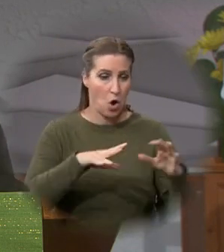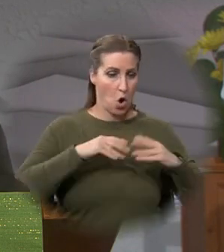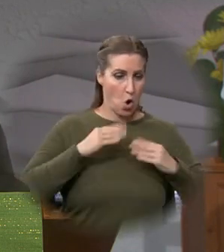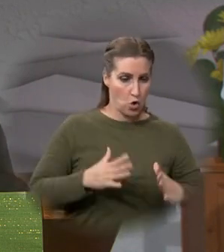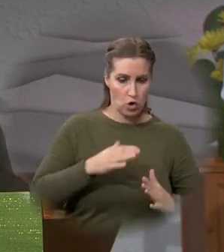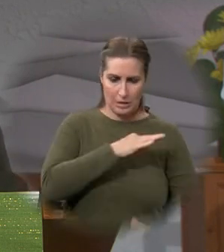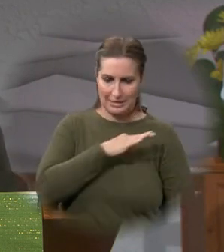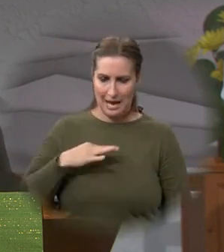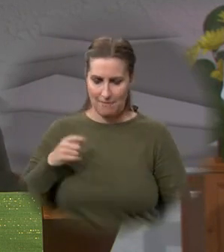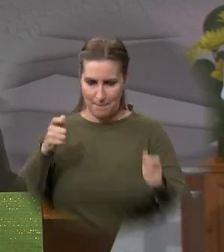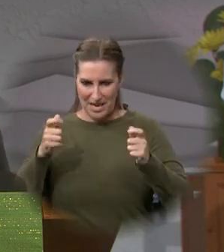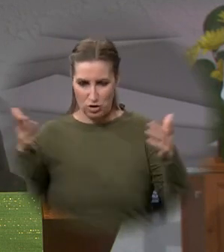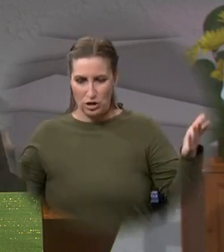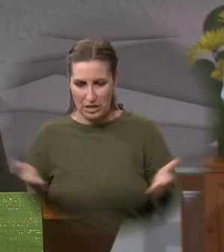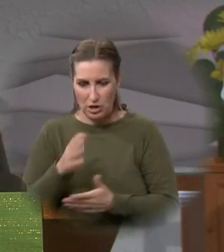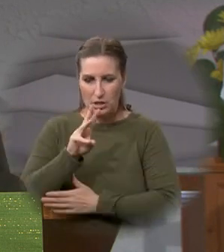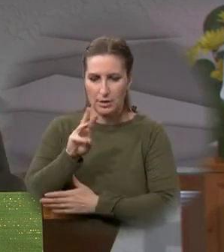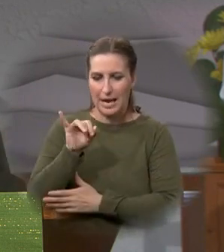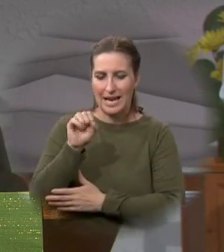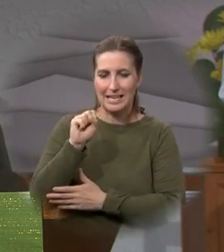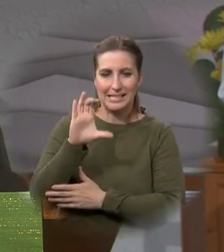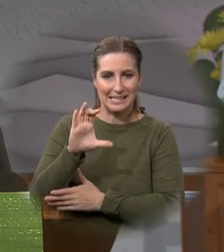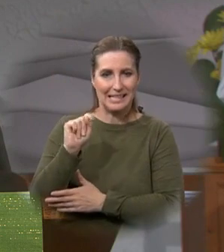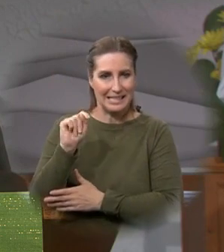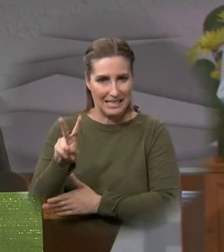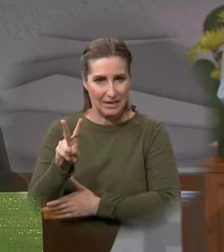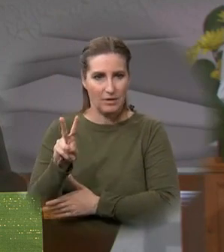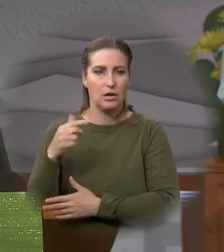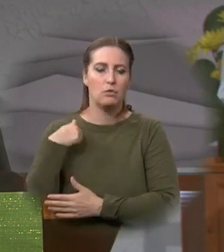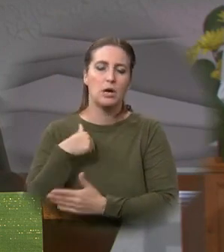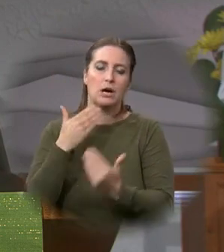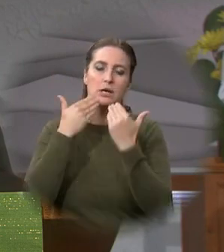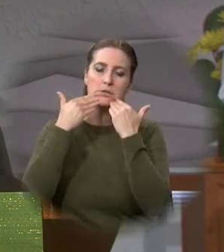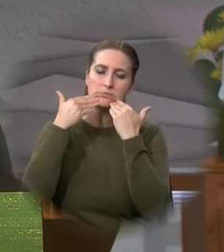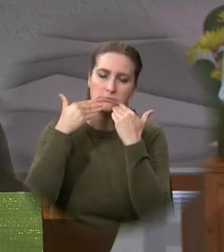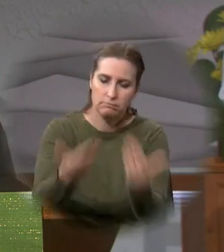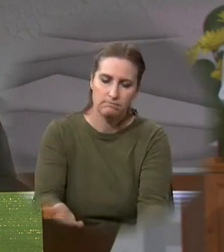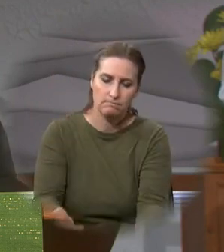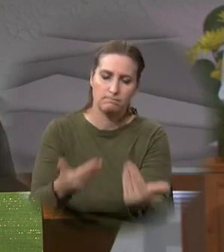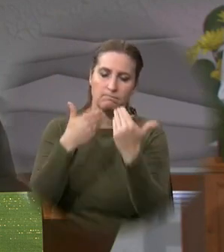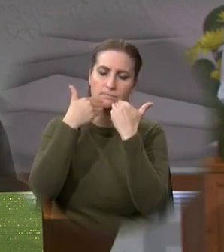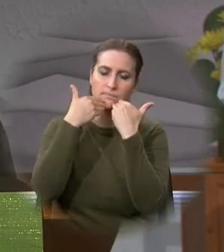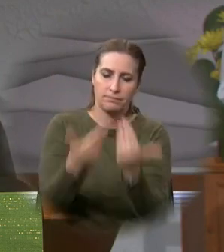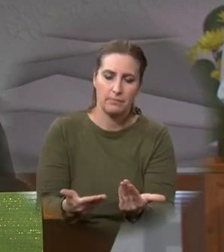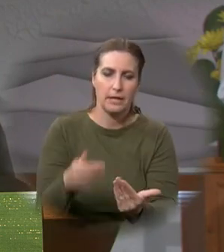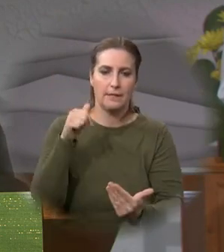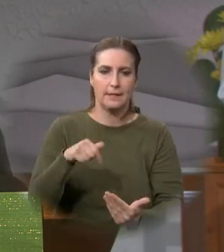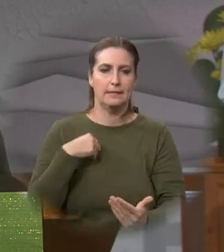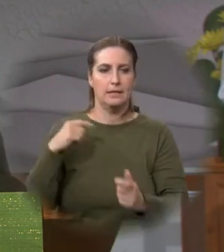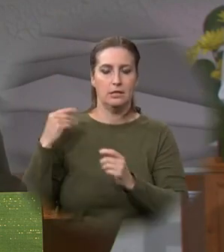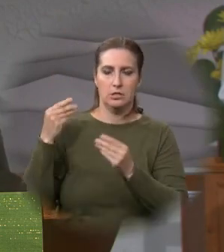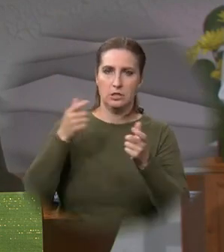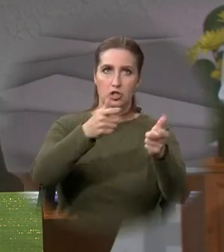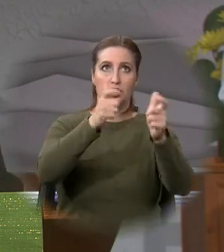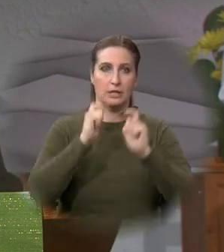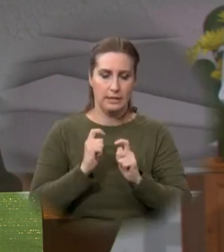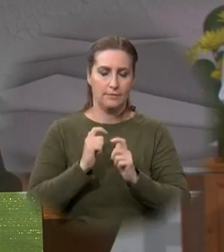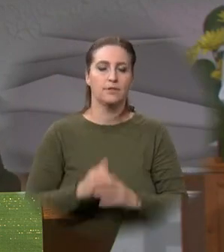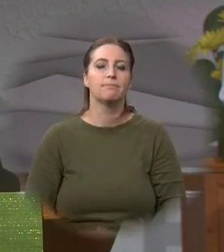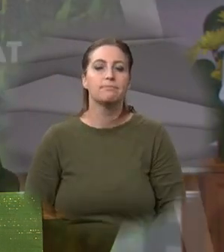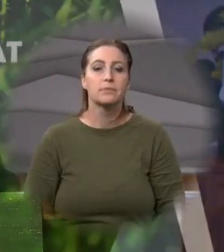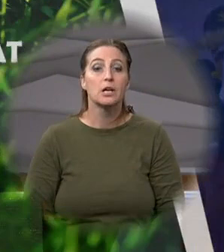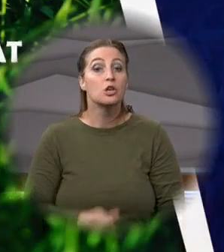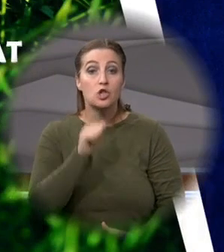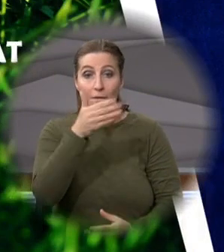staff, and management of WISC-TV. We remain ever grateful for this gift of generosity. Don't forget